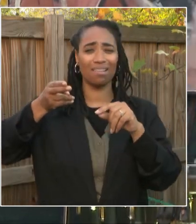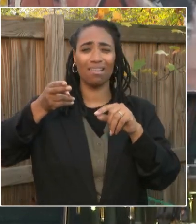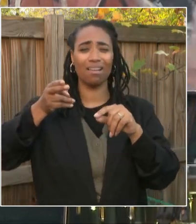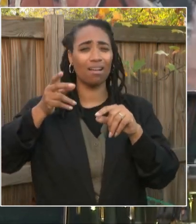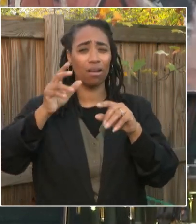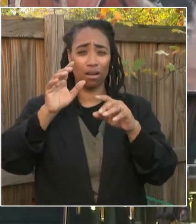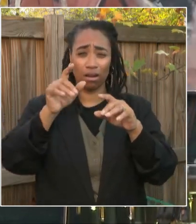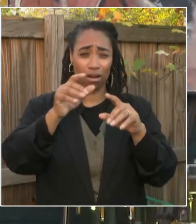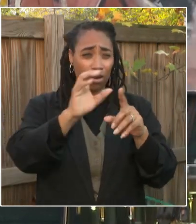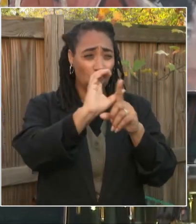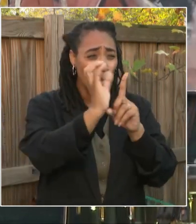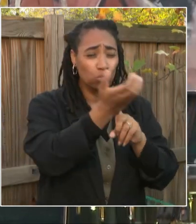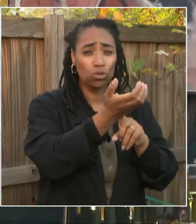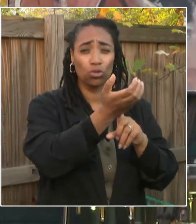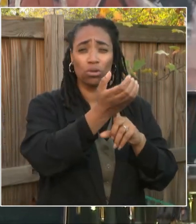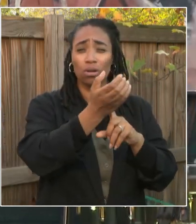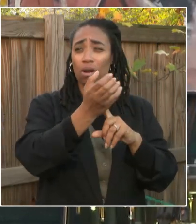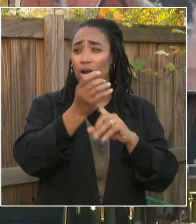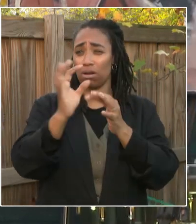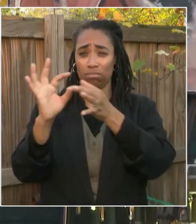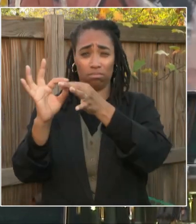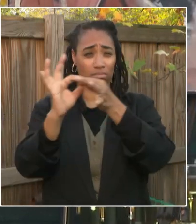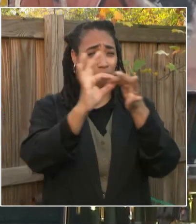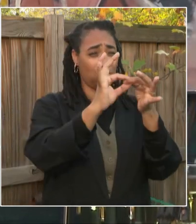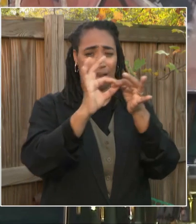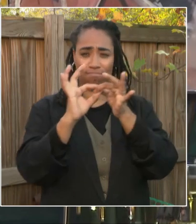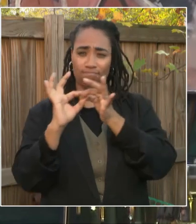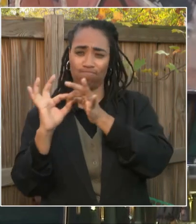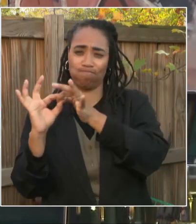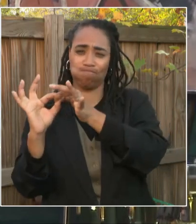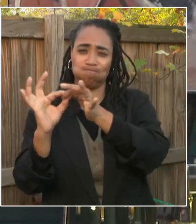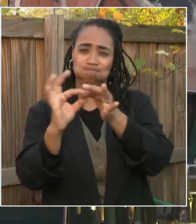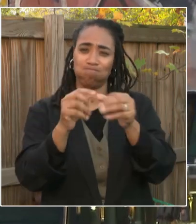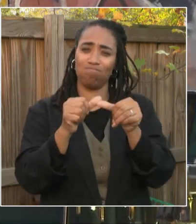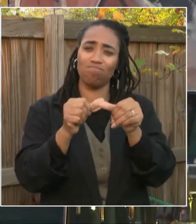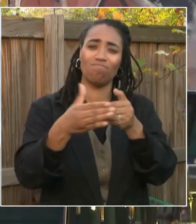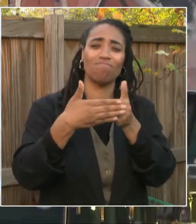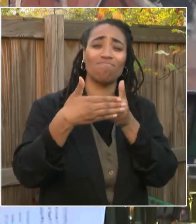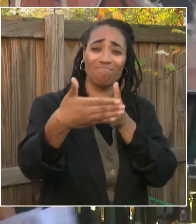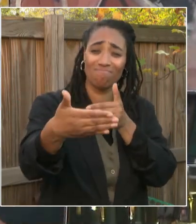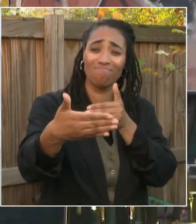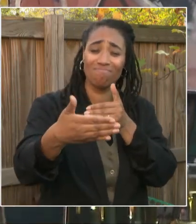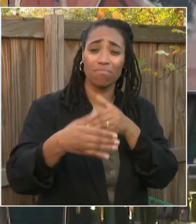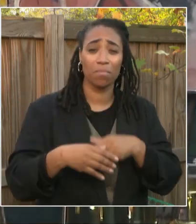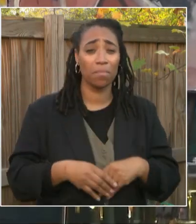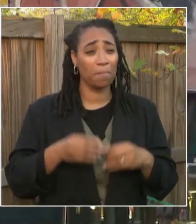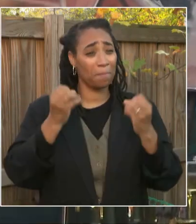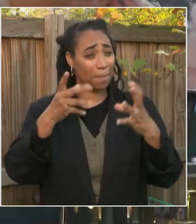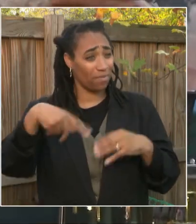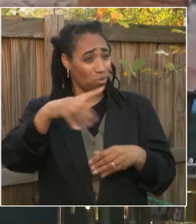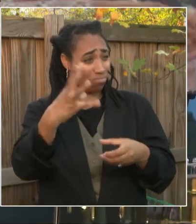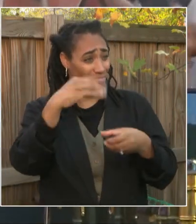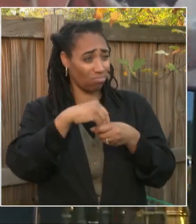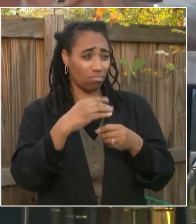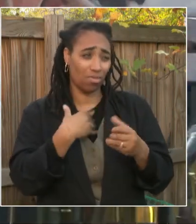days ahead. So to everyone involved, congratulations.